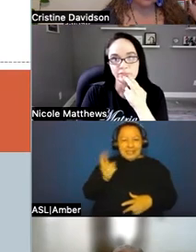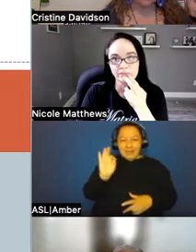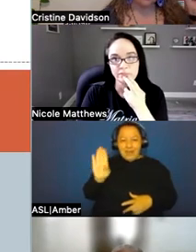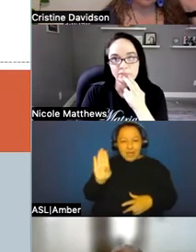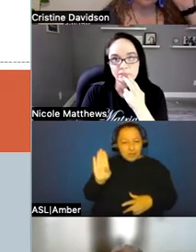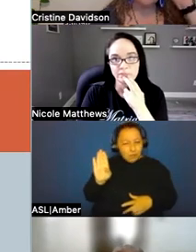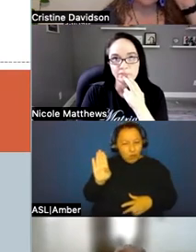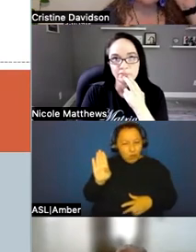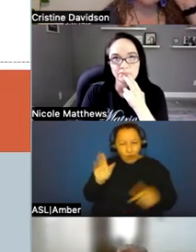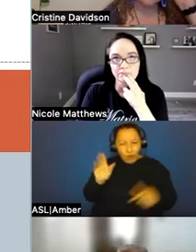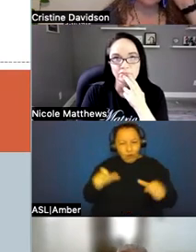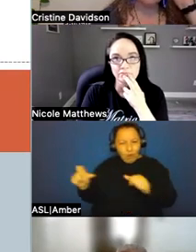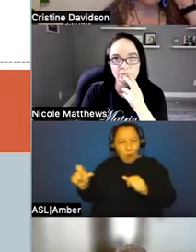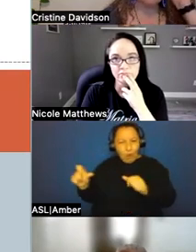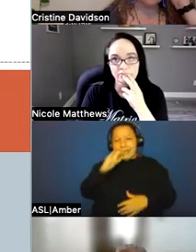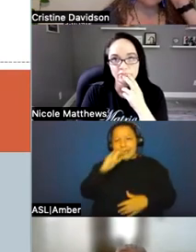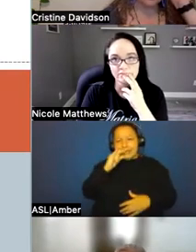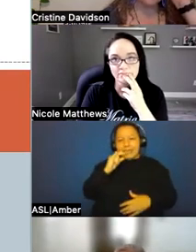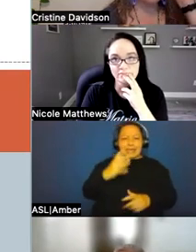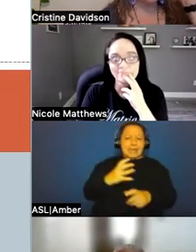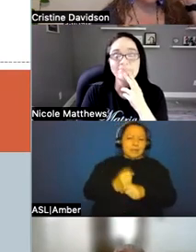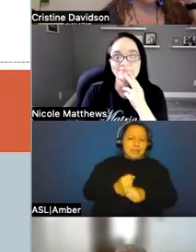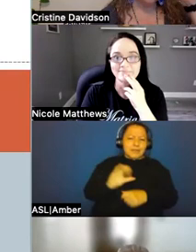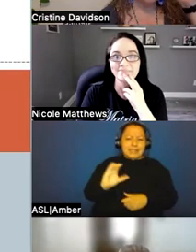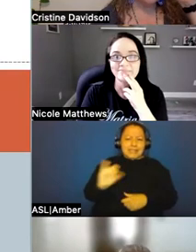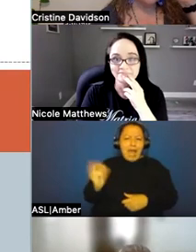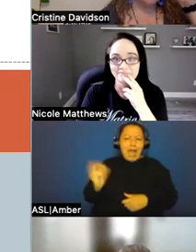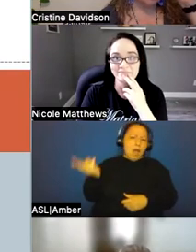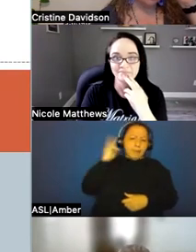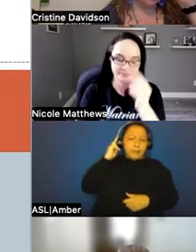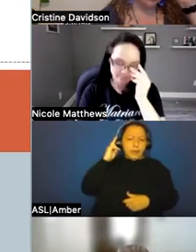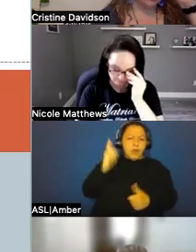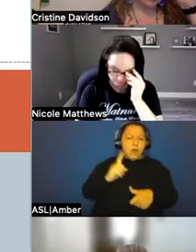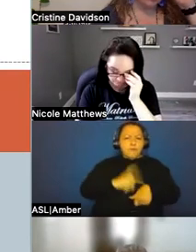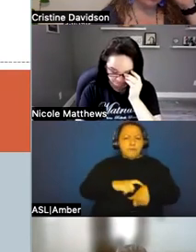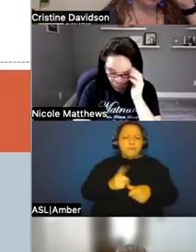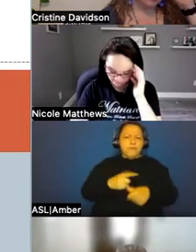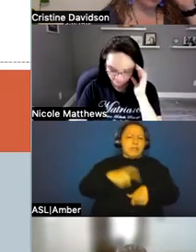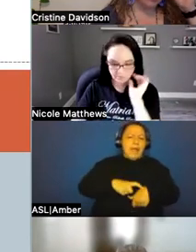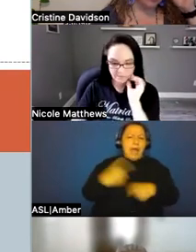kids get a cochlear implant and they hear for the first time, or you see people with the,